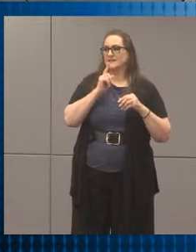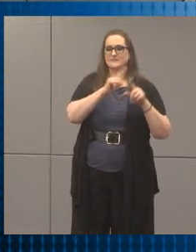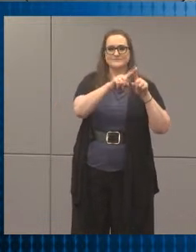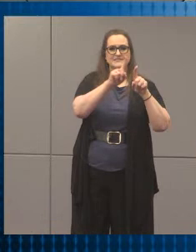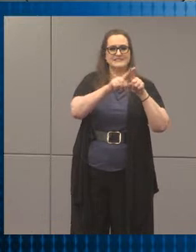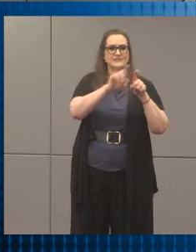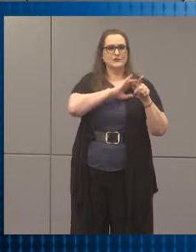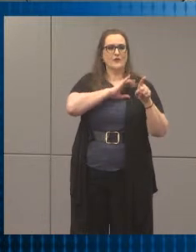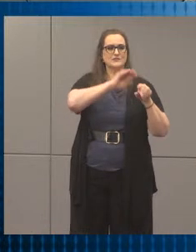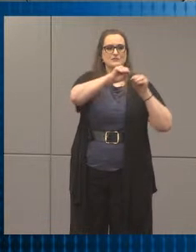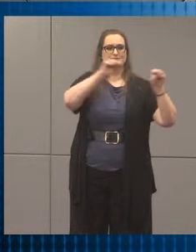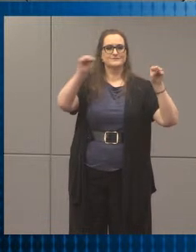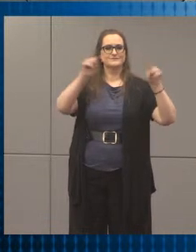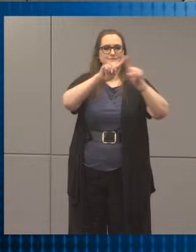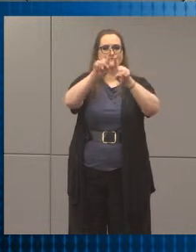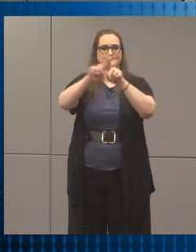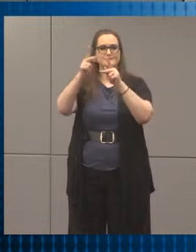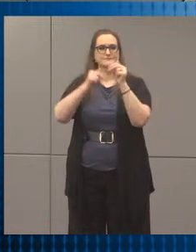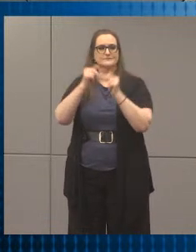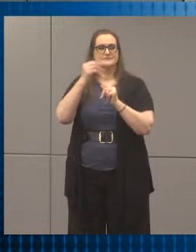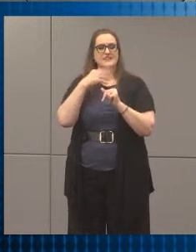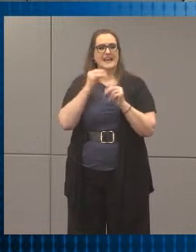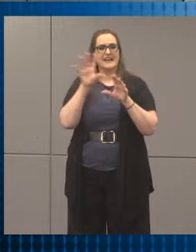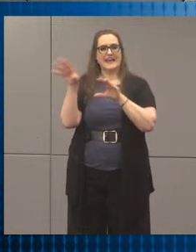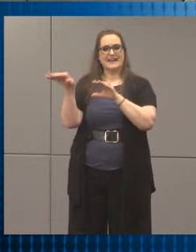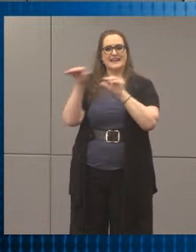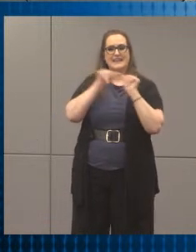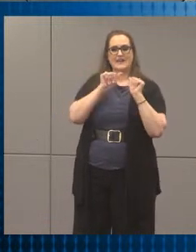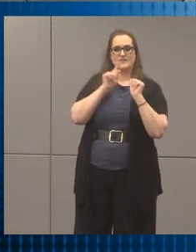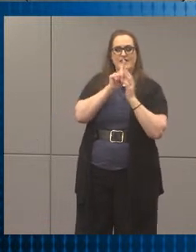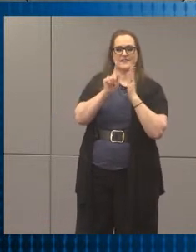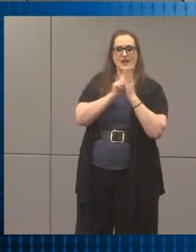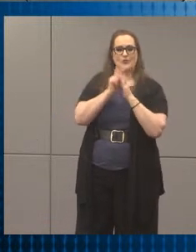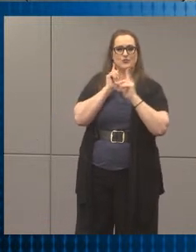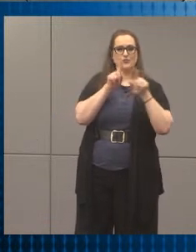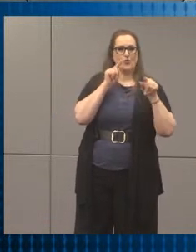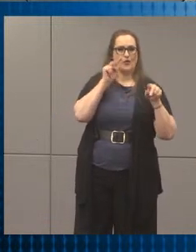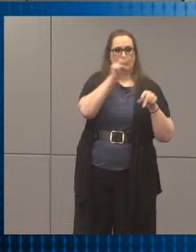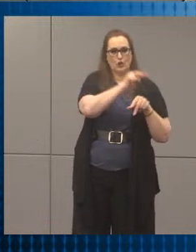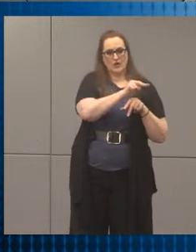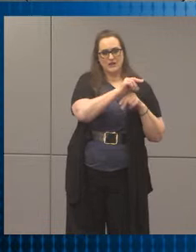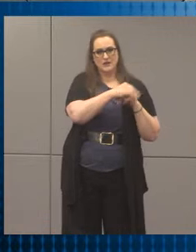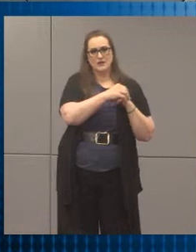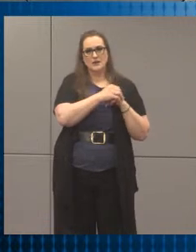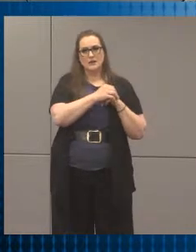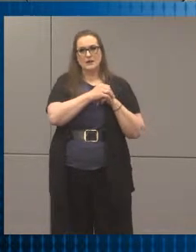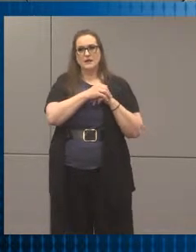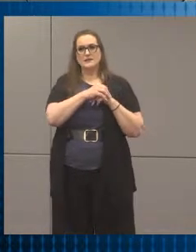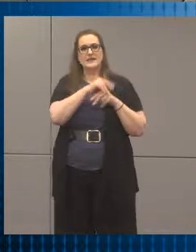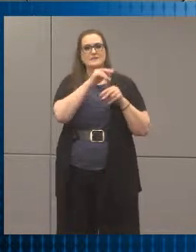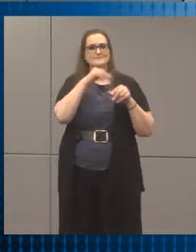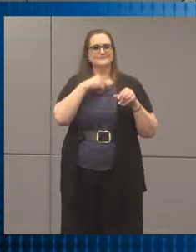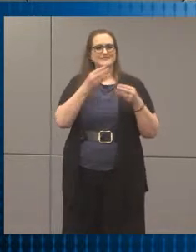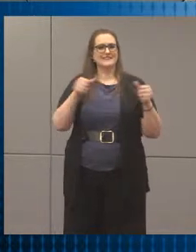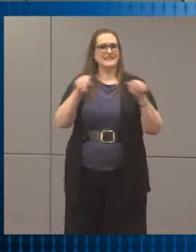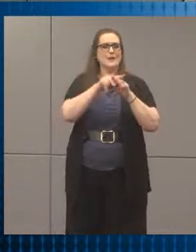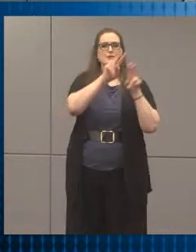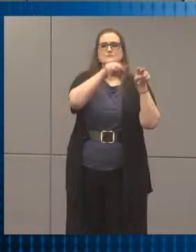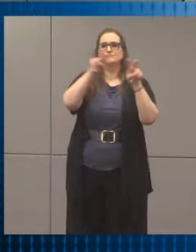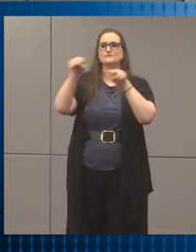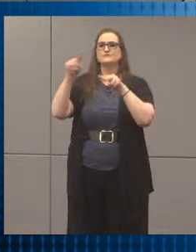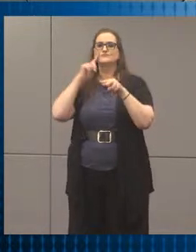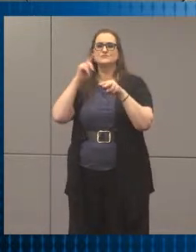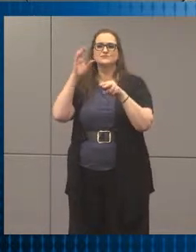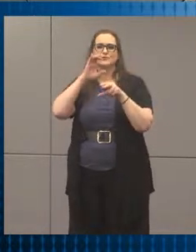officers. Left Wagner Building, usually on the hour to go and take a look at patrolling the campus, look for a catalytic